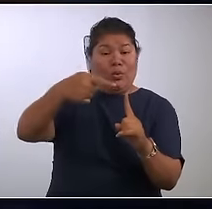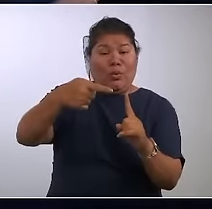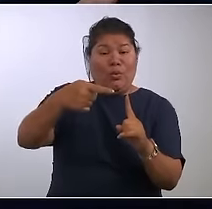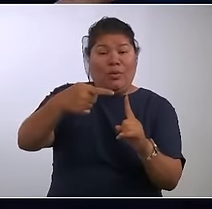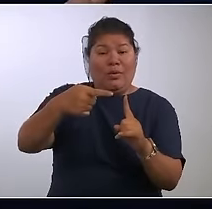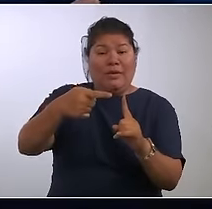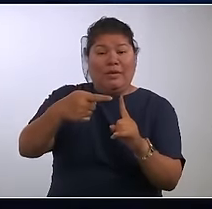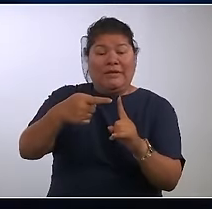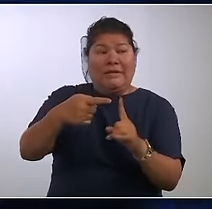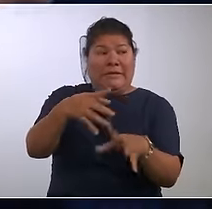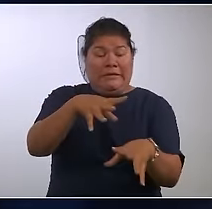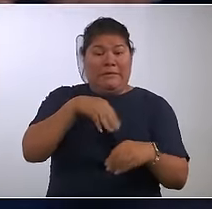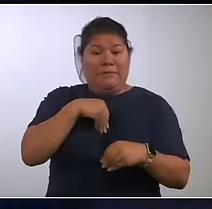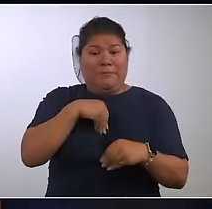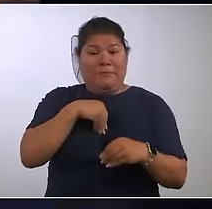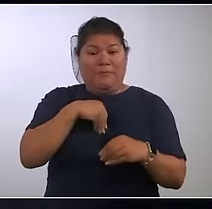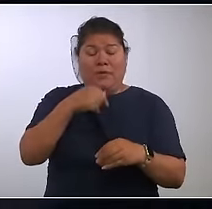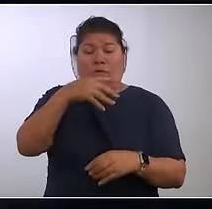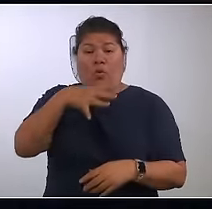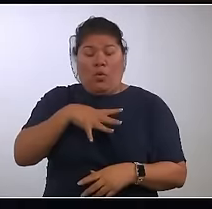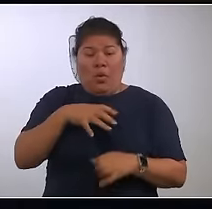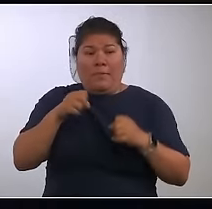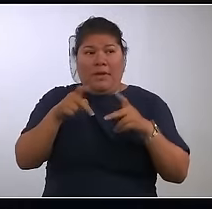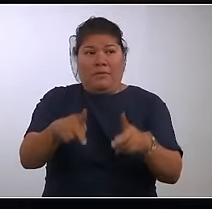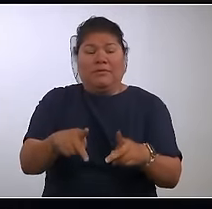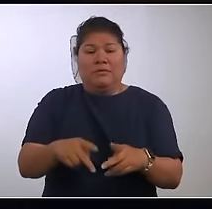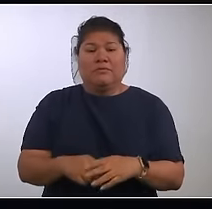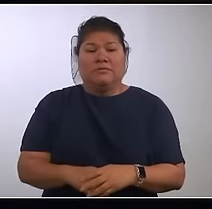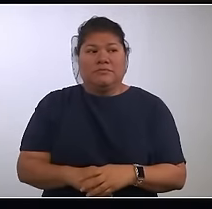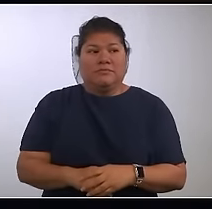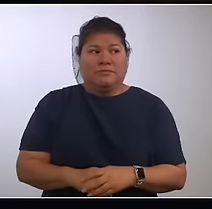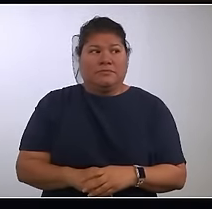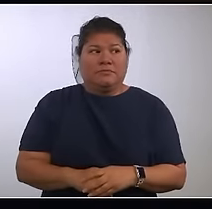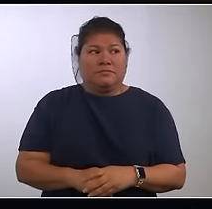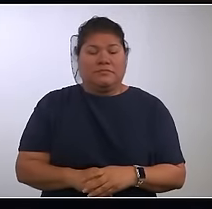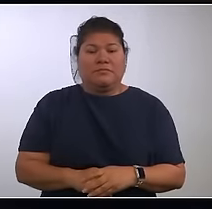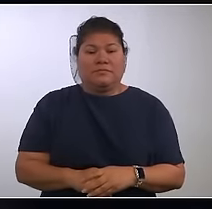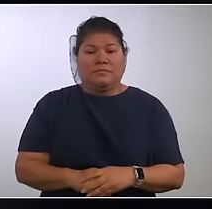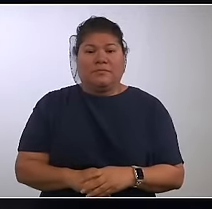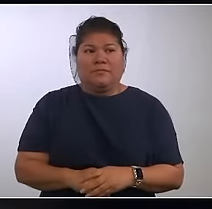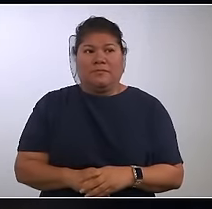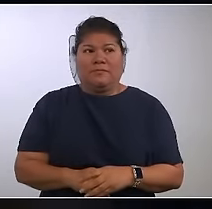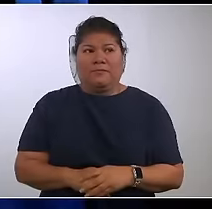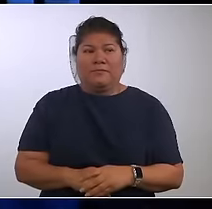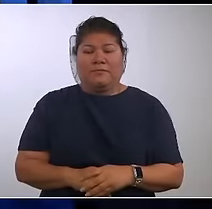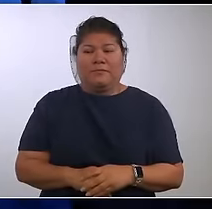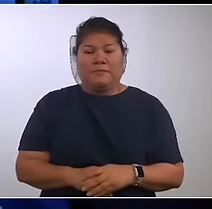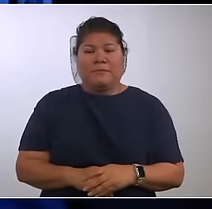mission. La toman. Take. Las Dorcas apostólicas. Is taken by the apostolic women.